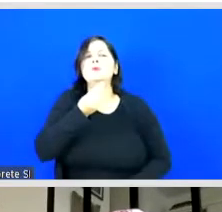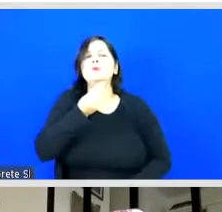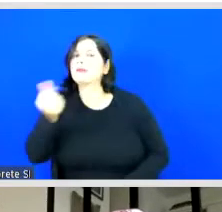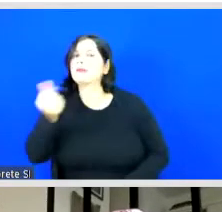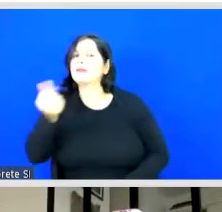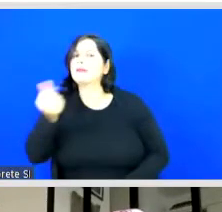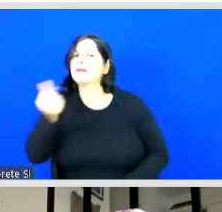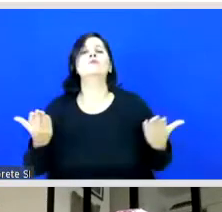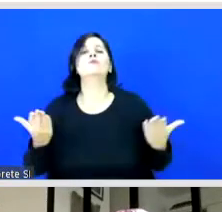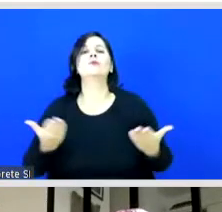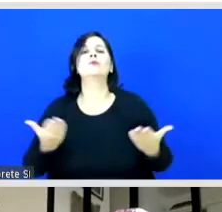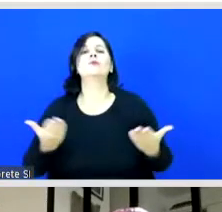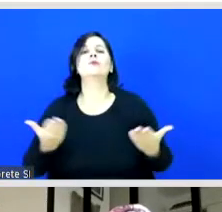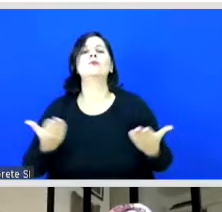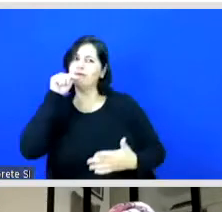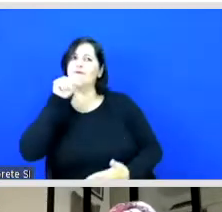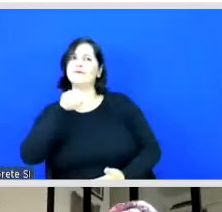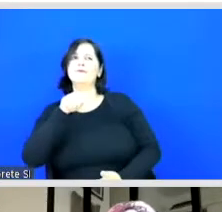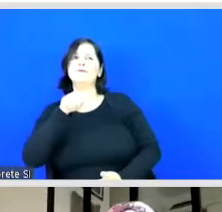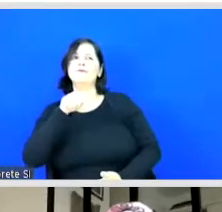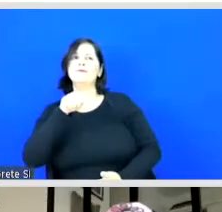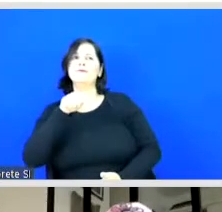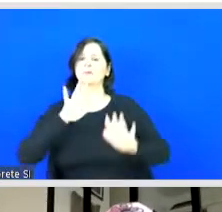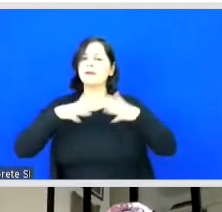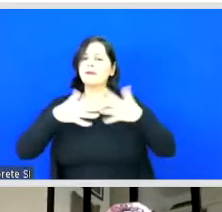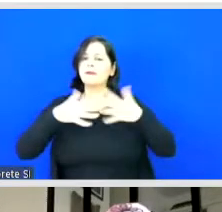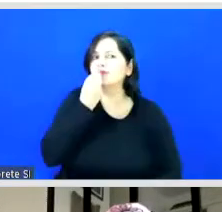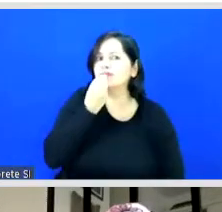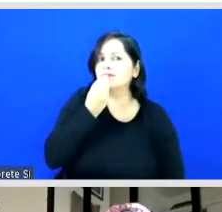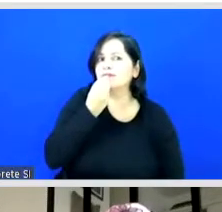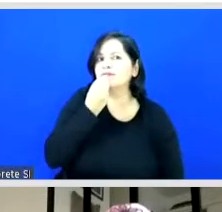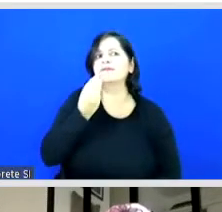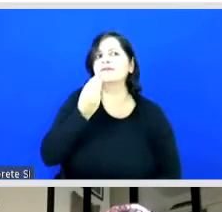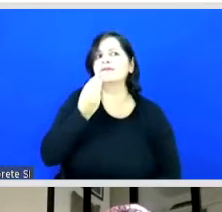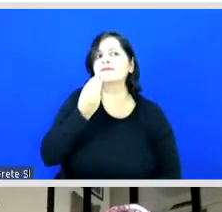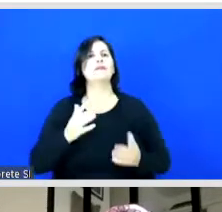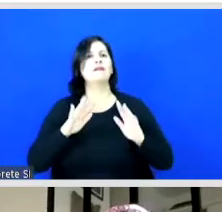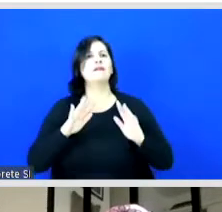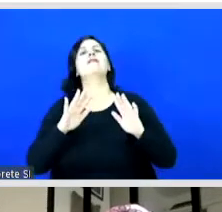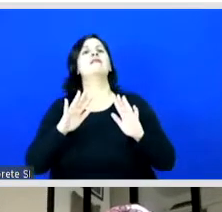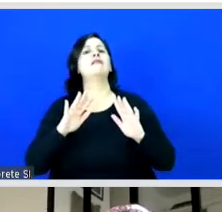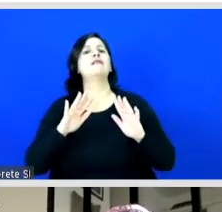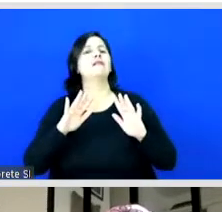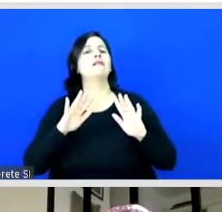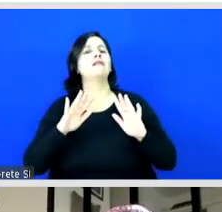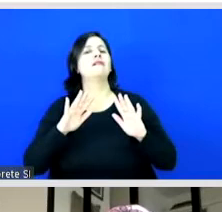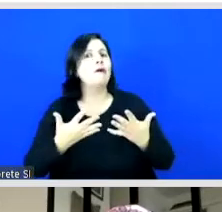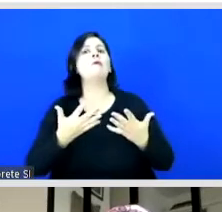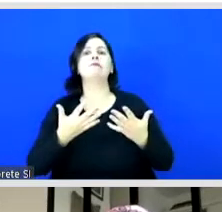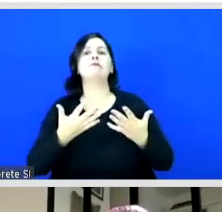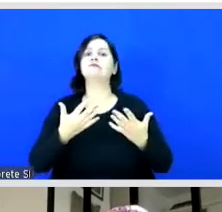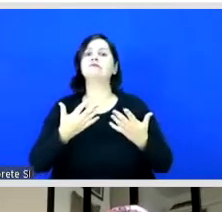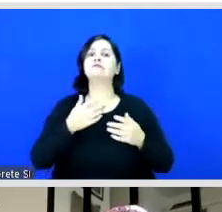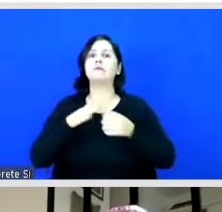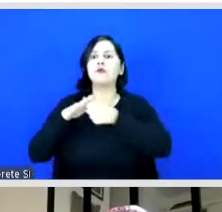conflict, especially because where they live, the natural resources are there, and so there is competition. And that competition also brings a lot